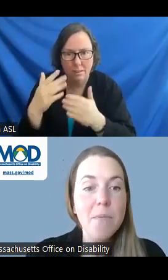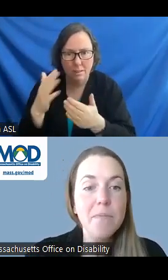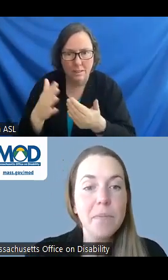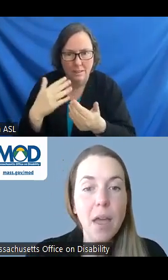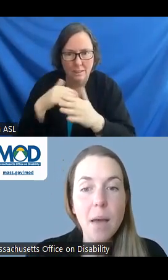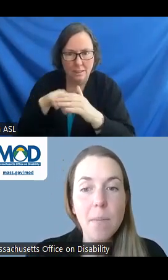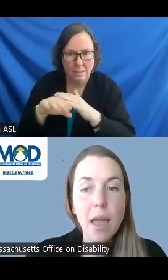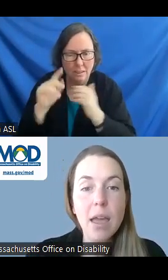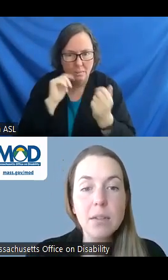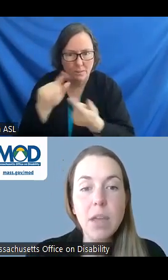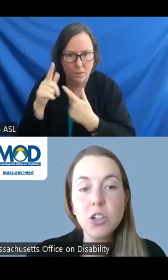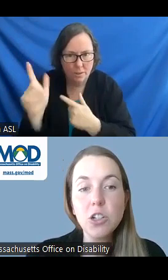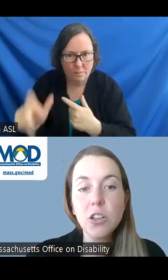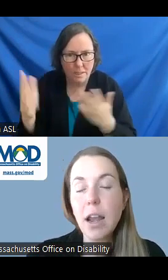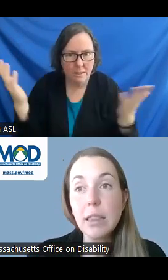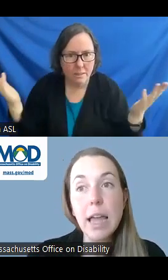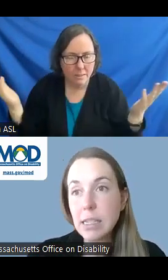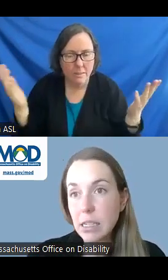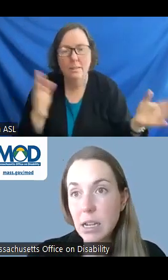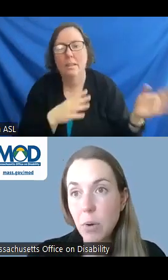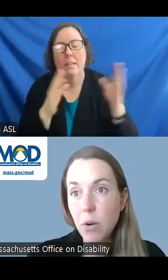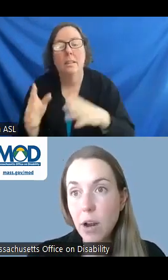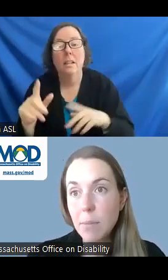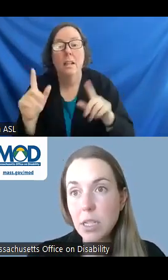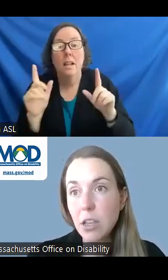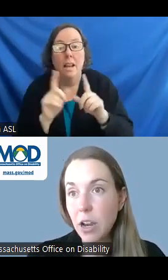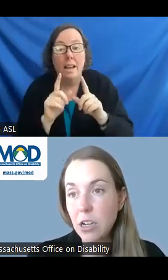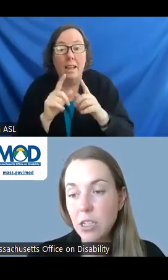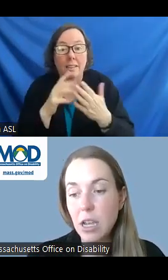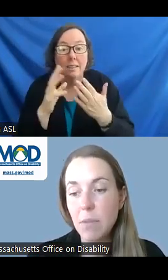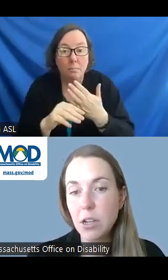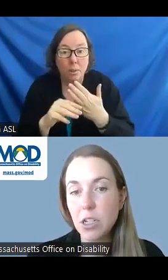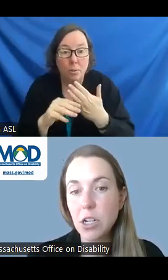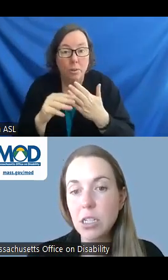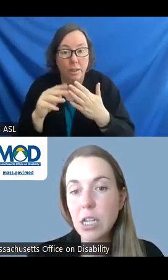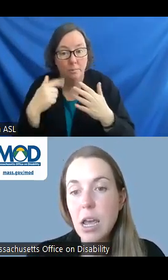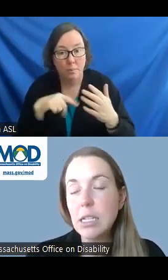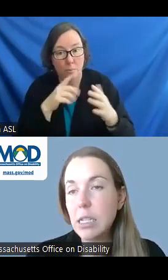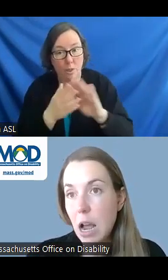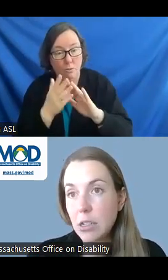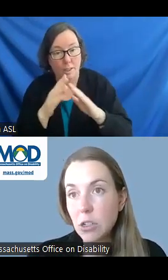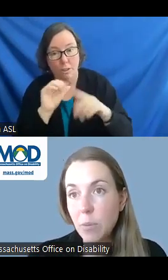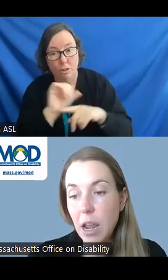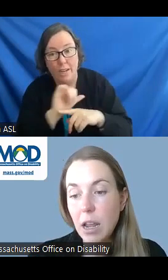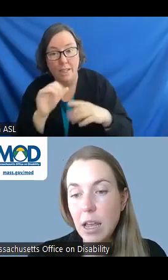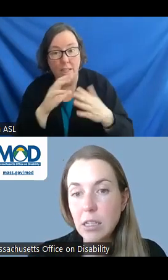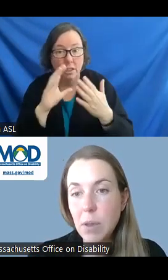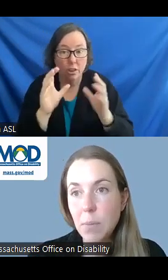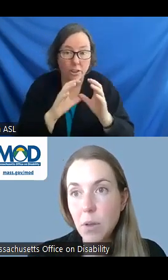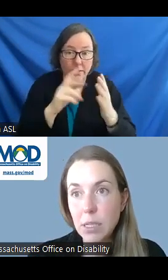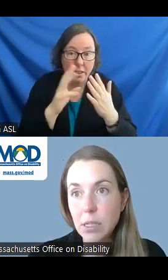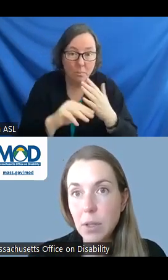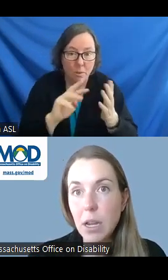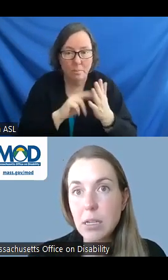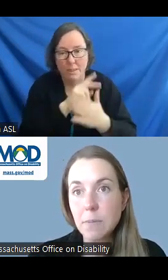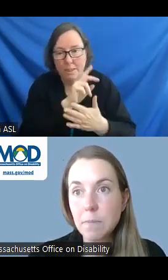accessible. And make sure that any licensing programs that your agency administers does not discriminate against